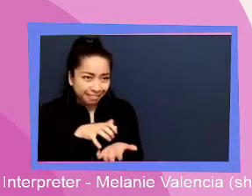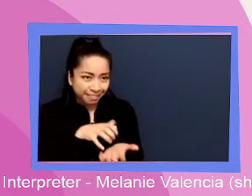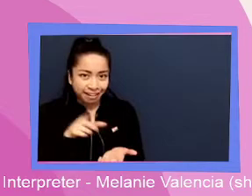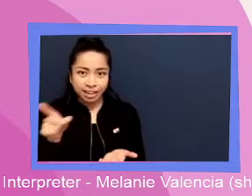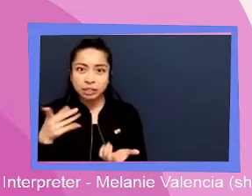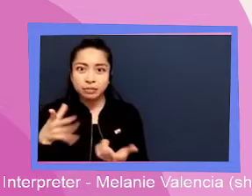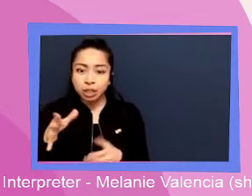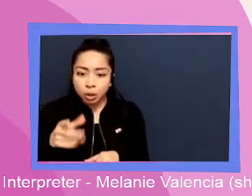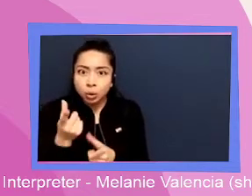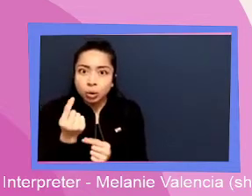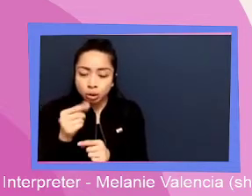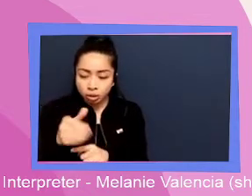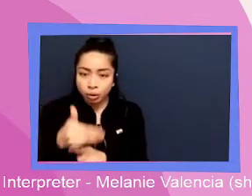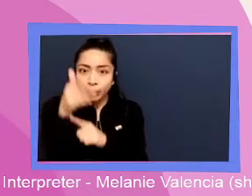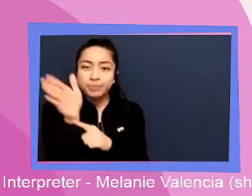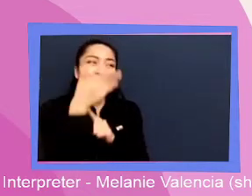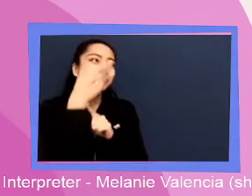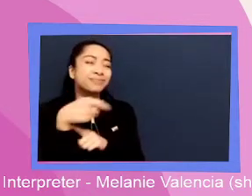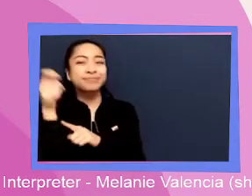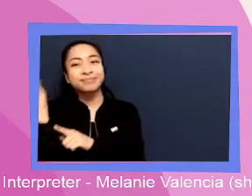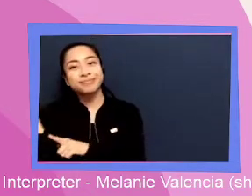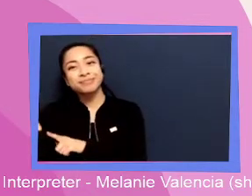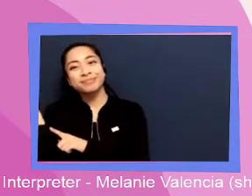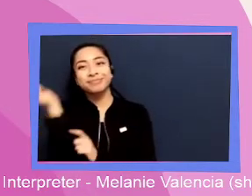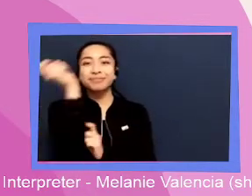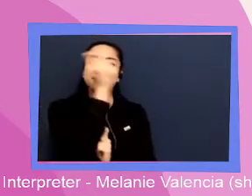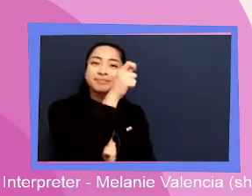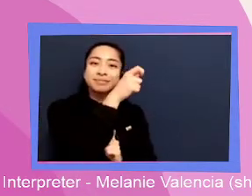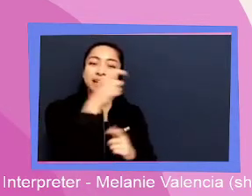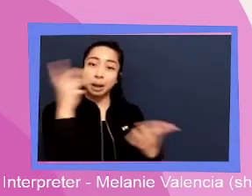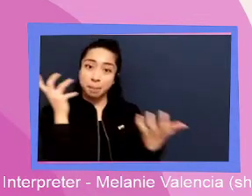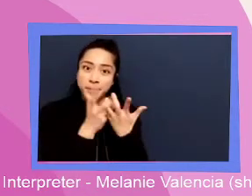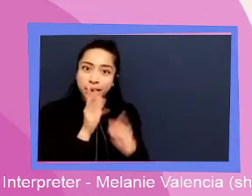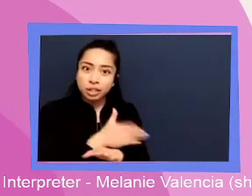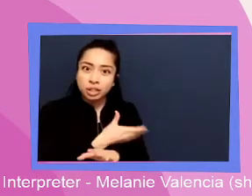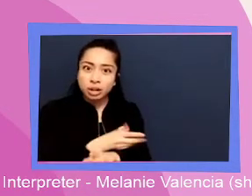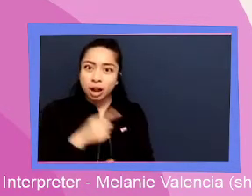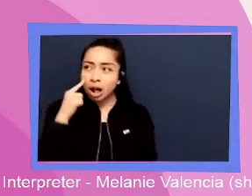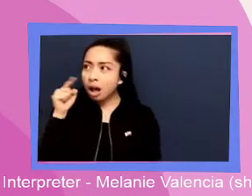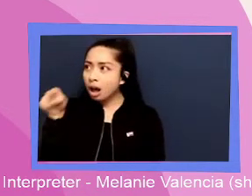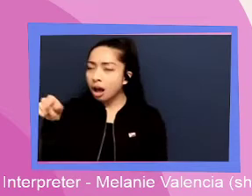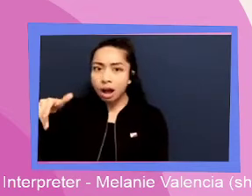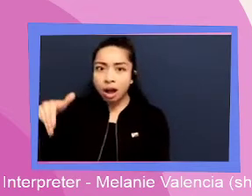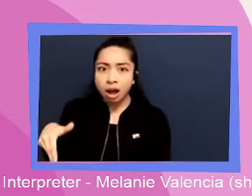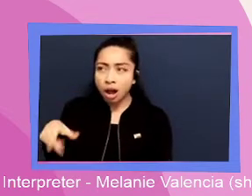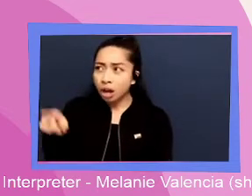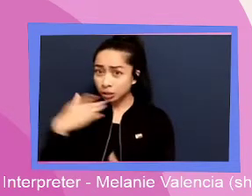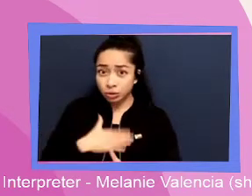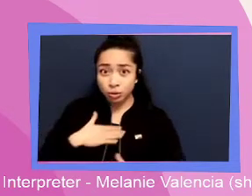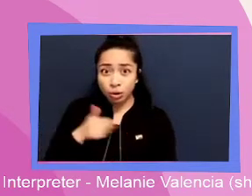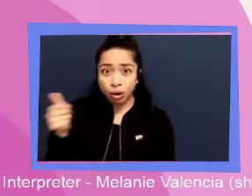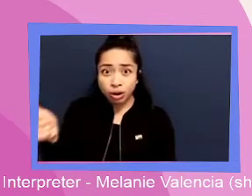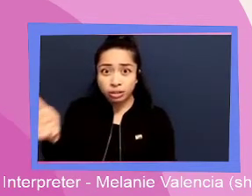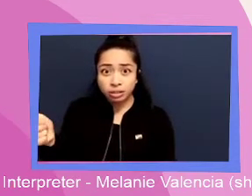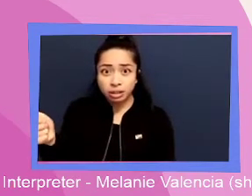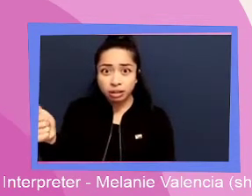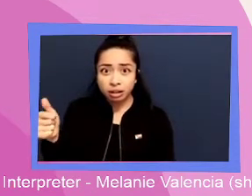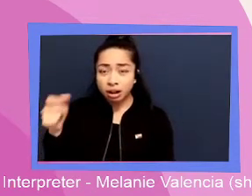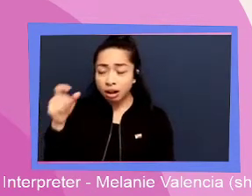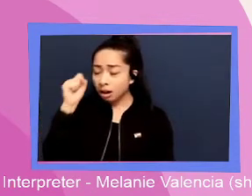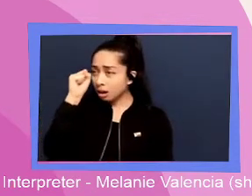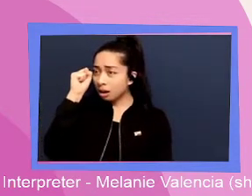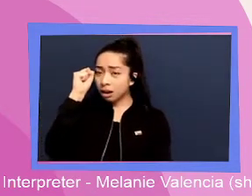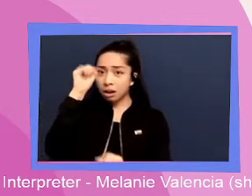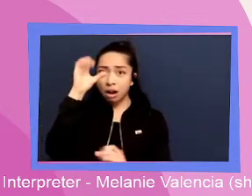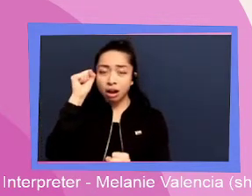her flag and was waving it in time to the song, her face glowing with actual amazement and delight. The encouragement from